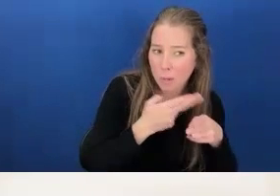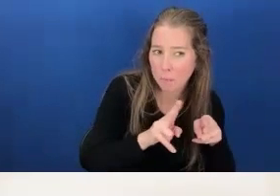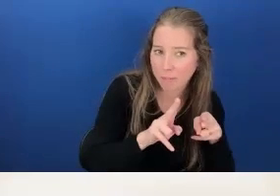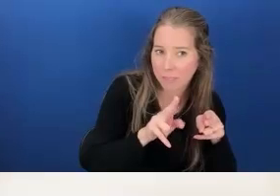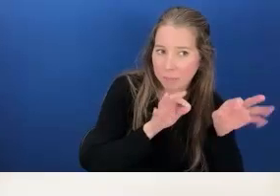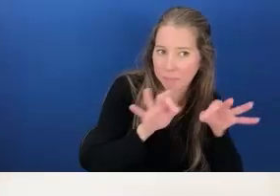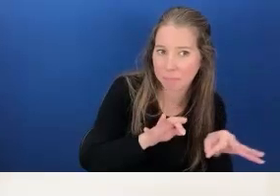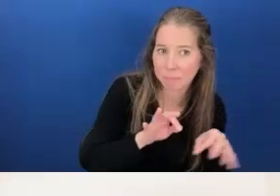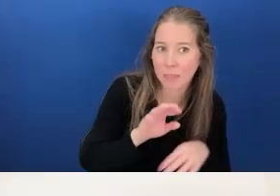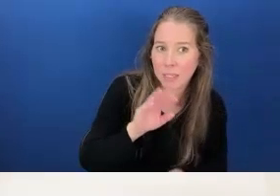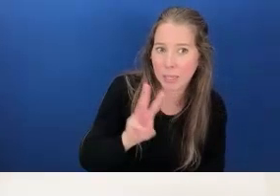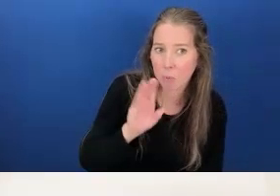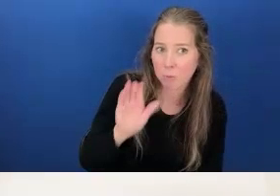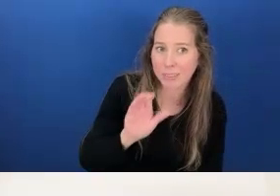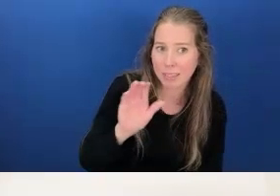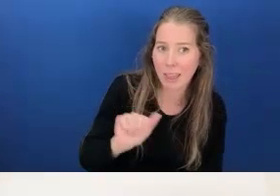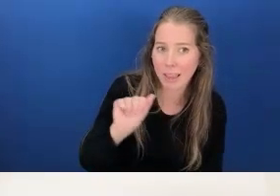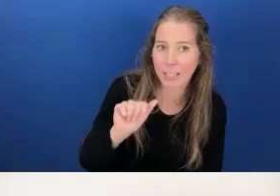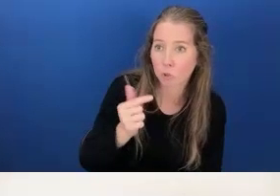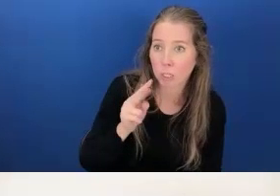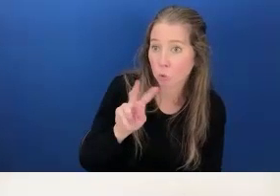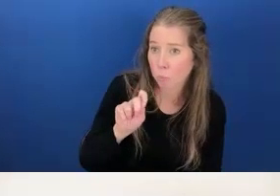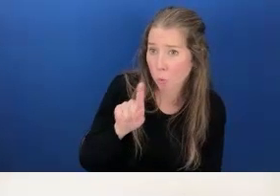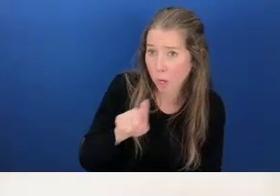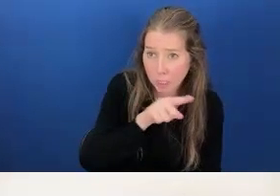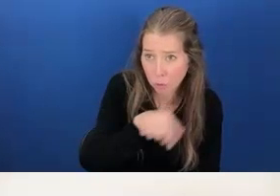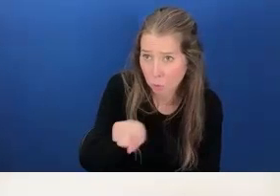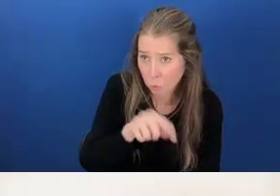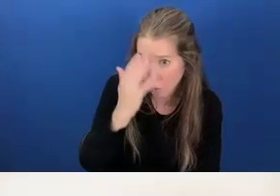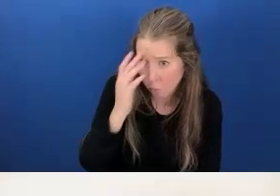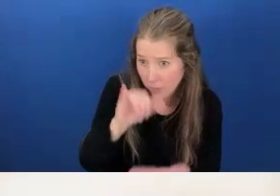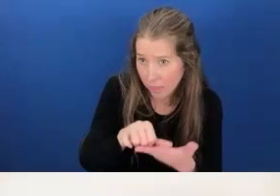cover WCAG 2.1. Does anyone know what that is?